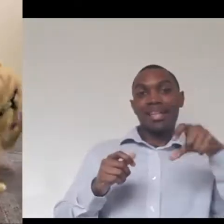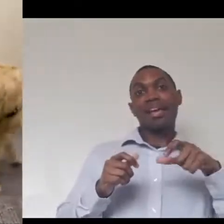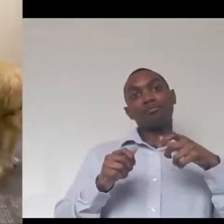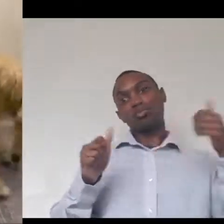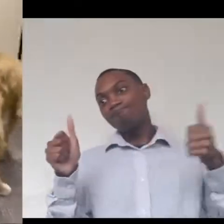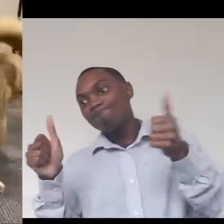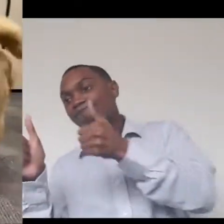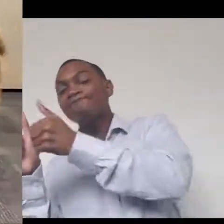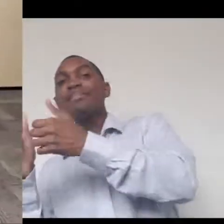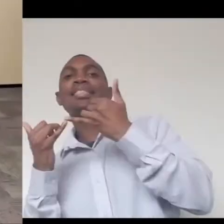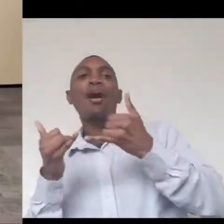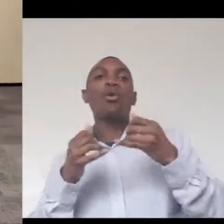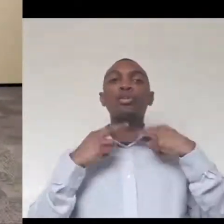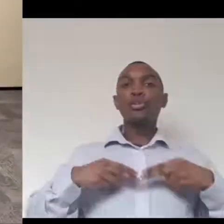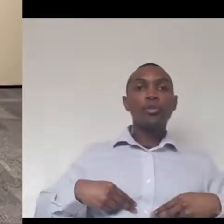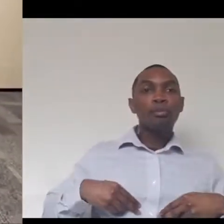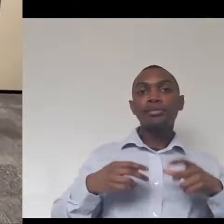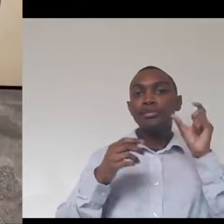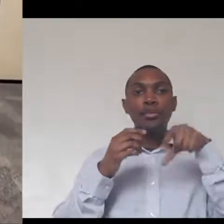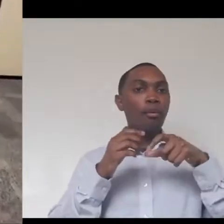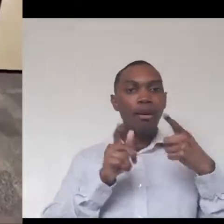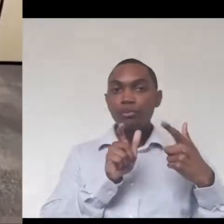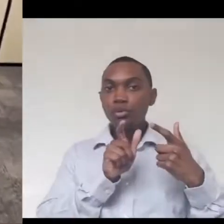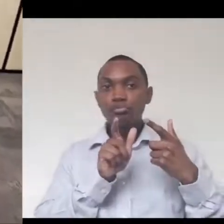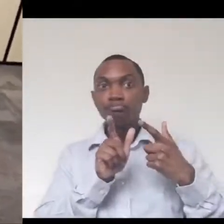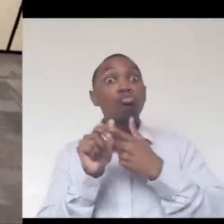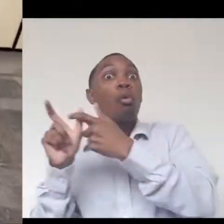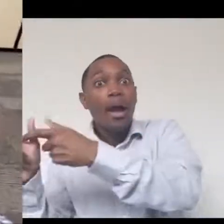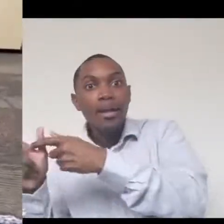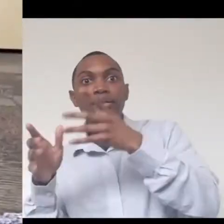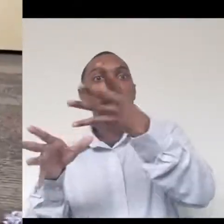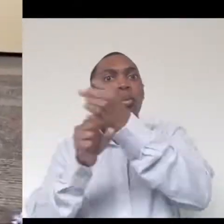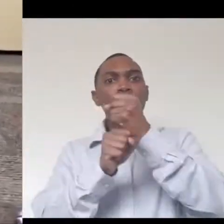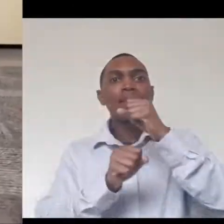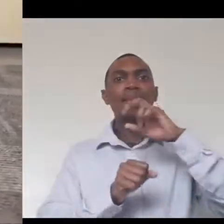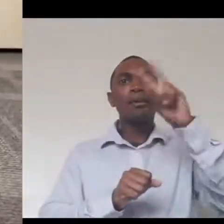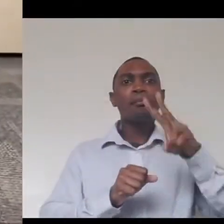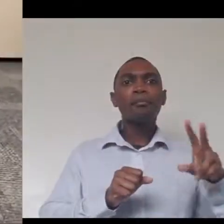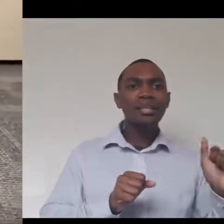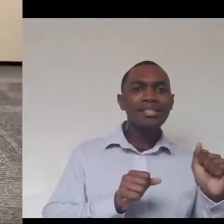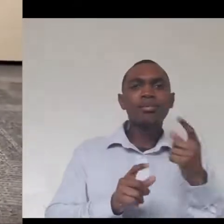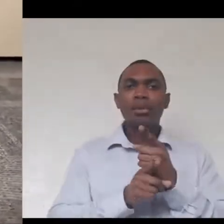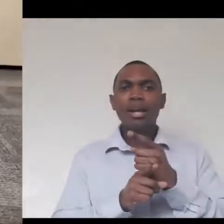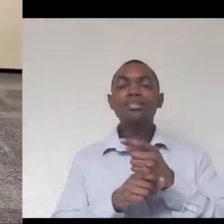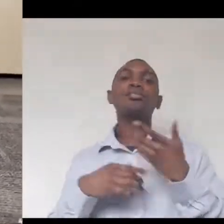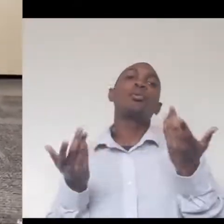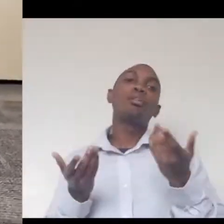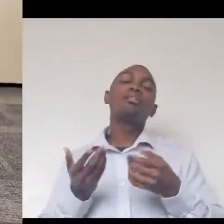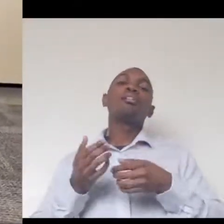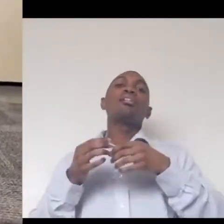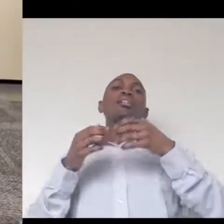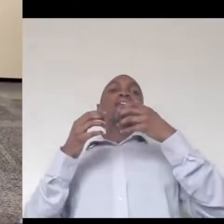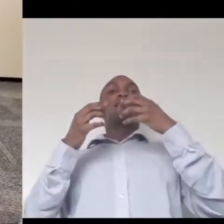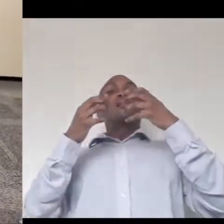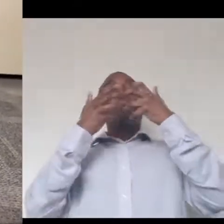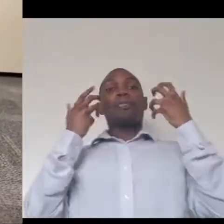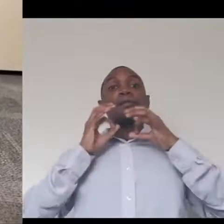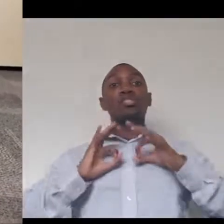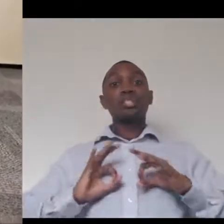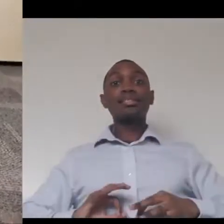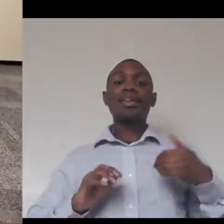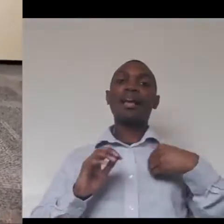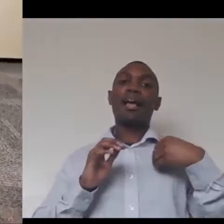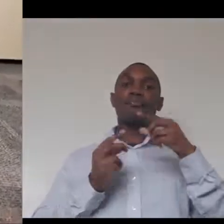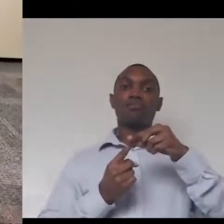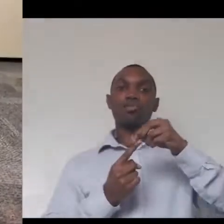pizza, right? Now, these guys, if they're hunting really fast impala, they have to be able to catch it. So they have a ton of unique adaptations that allow